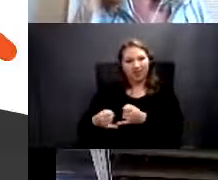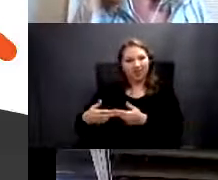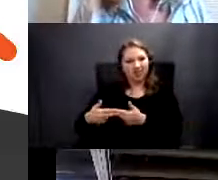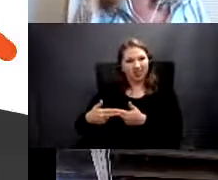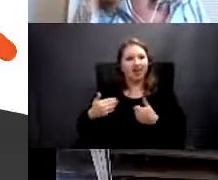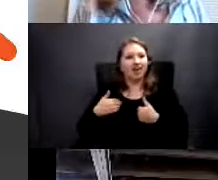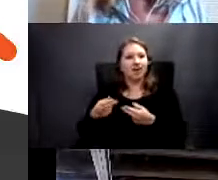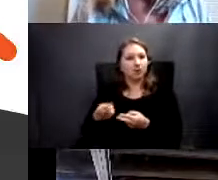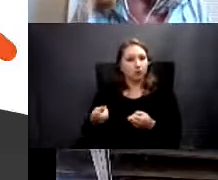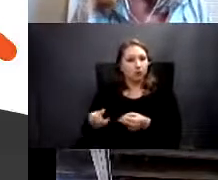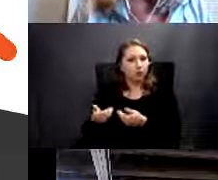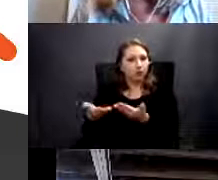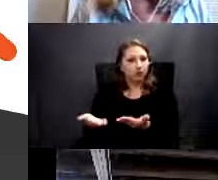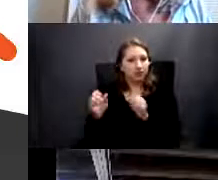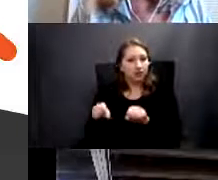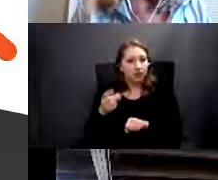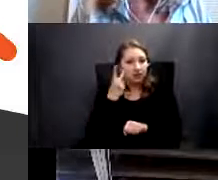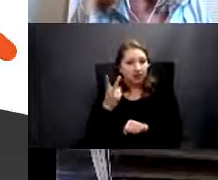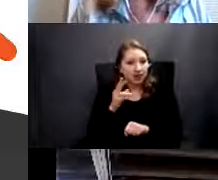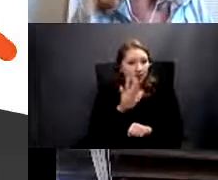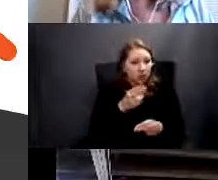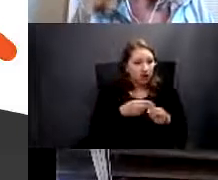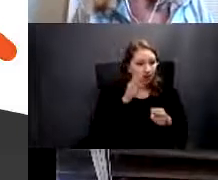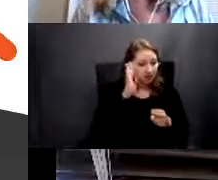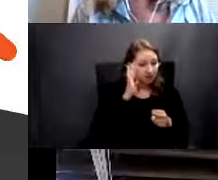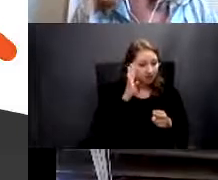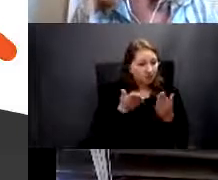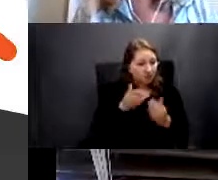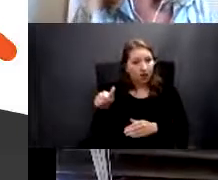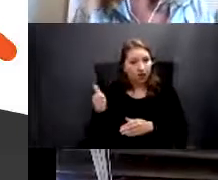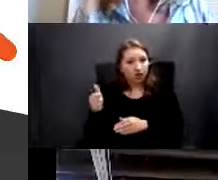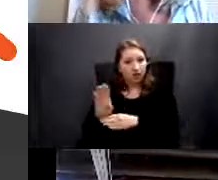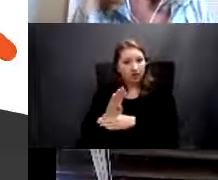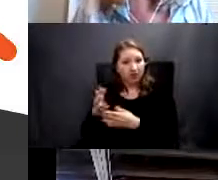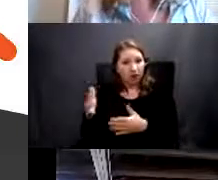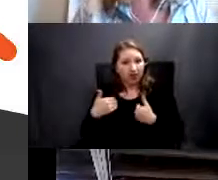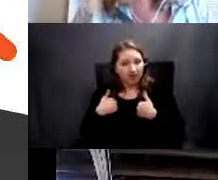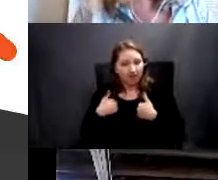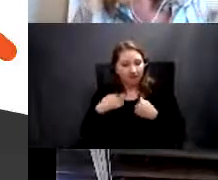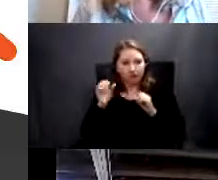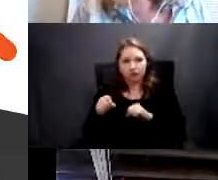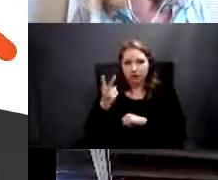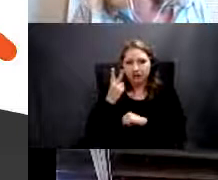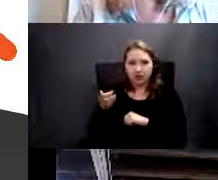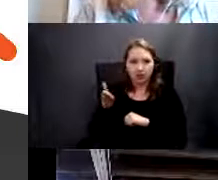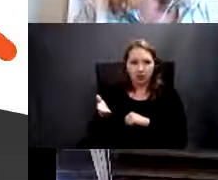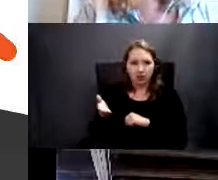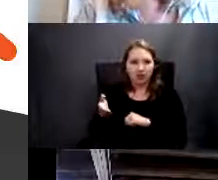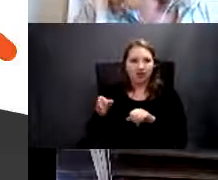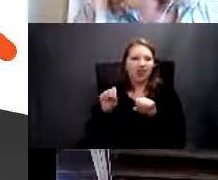can actually find out if anyone else holds your name or the name that you're thinking of at the state